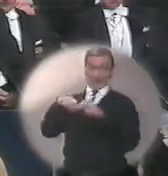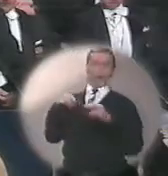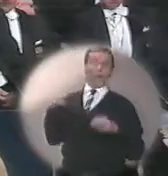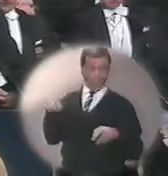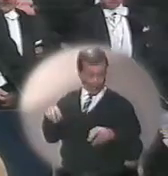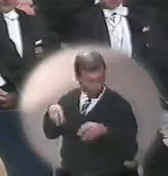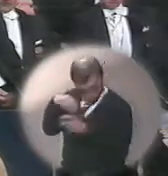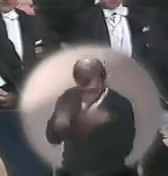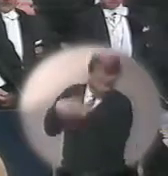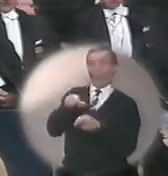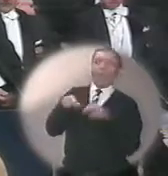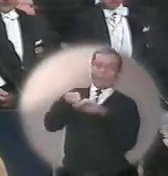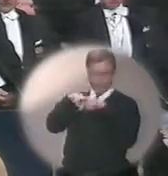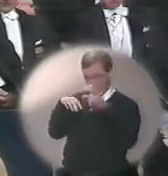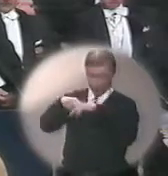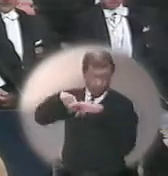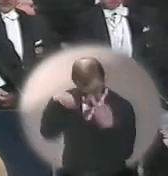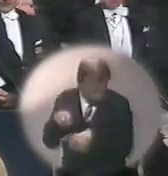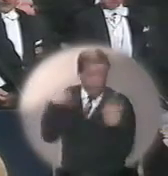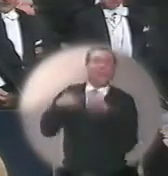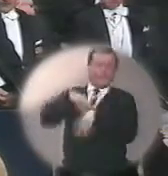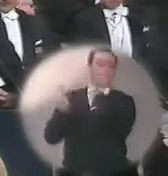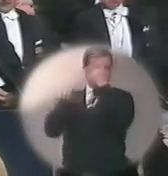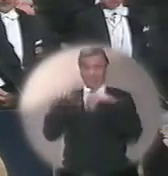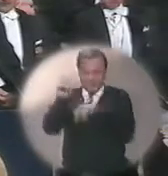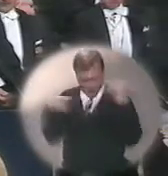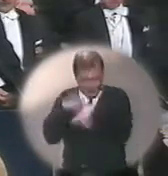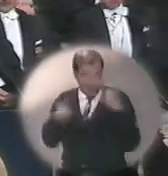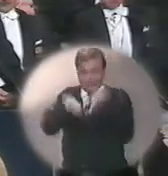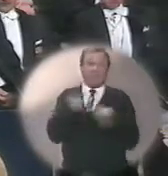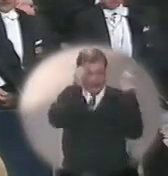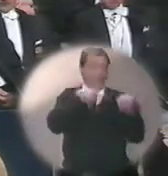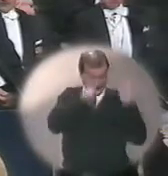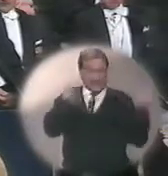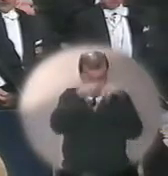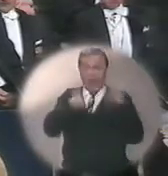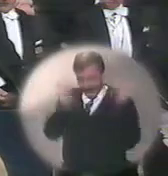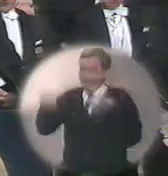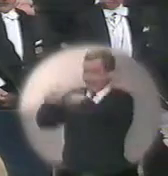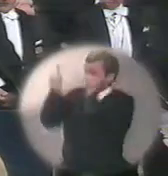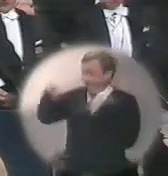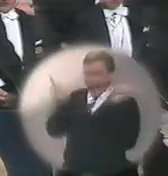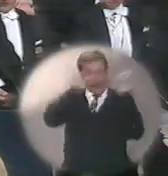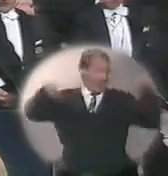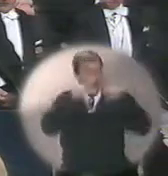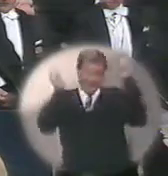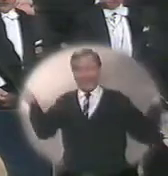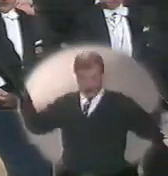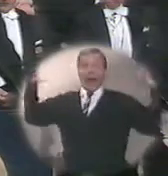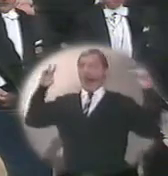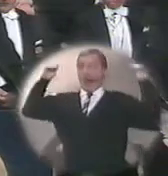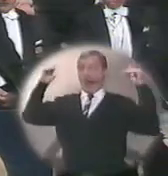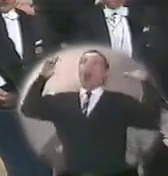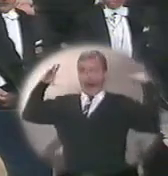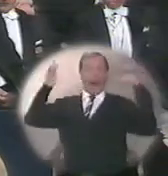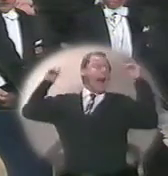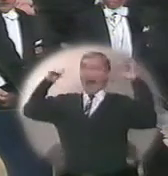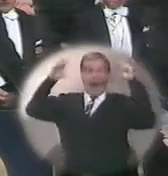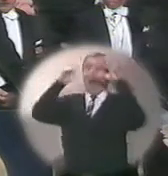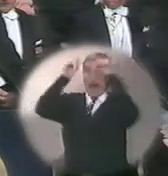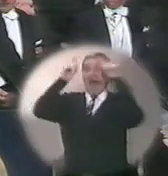methods at least resemble those of mathematics and science. When we reach